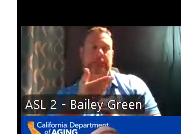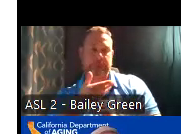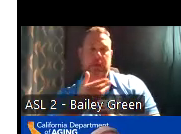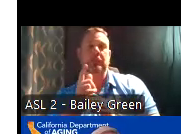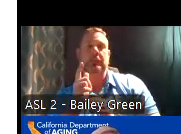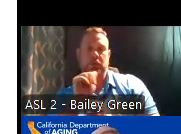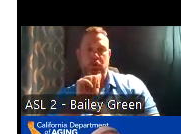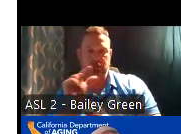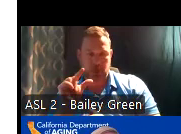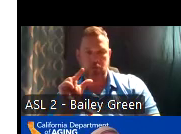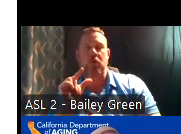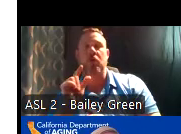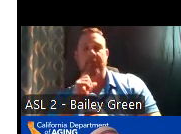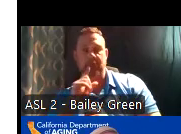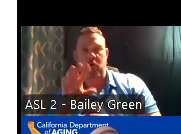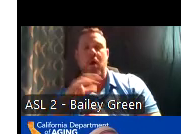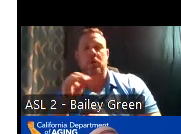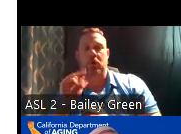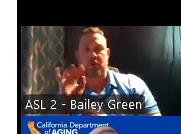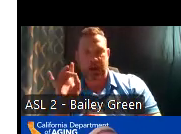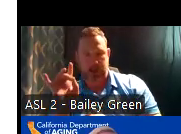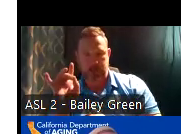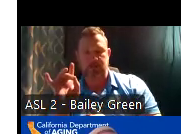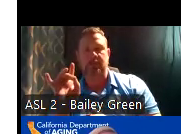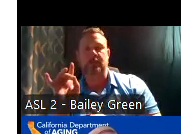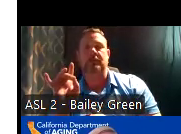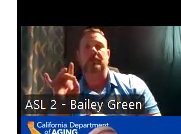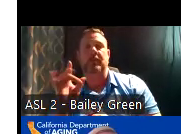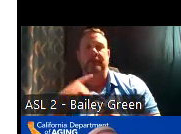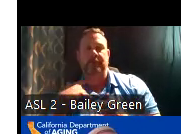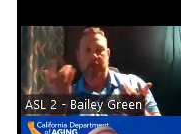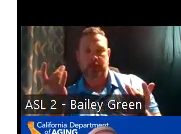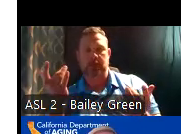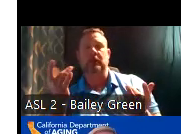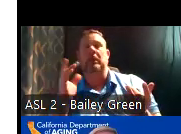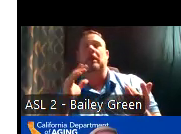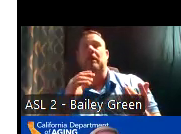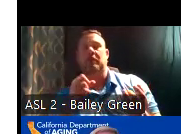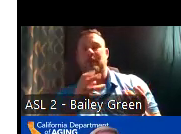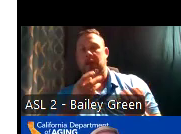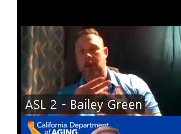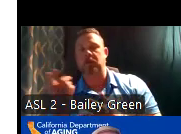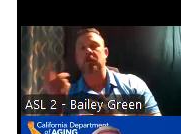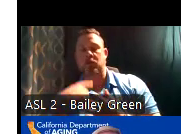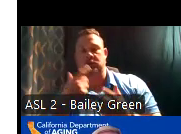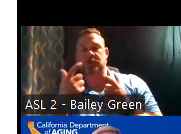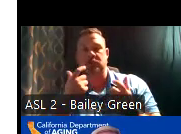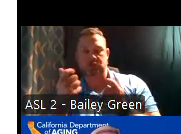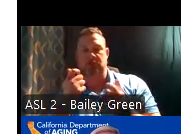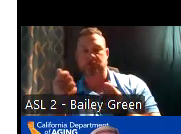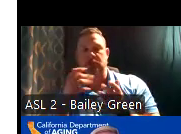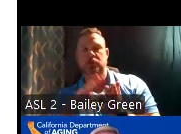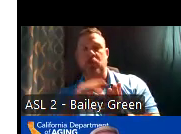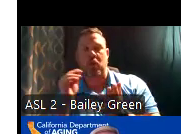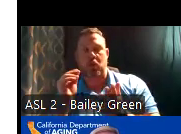Attorney General for our October 8th Day of Action. Many other, and I was so interested to learn too